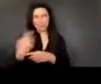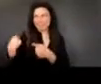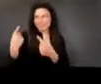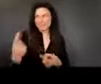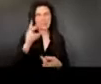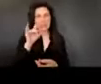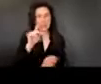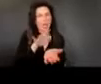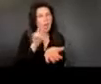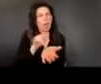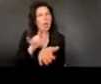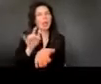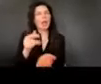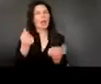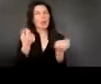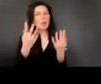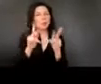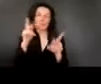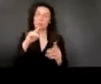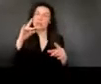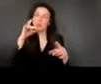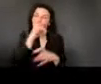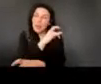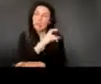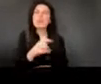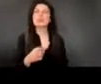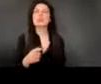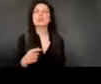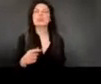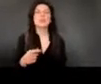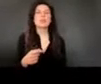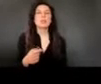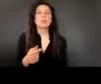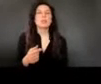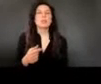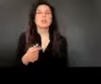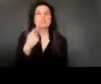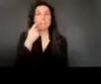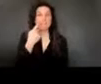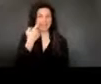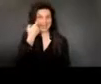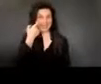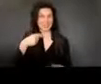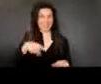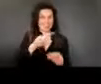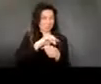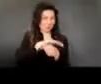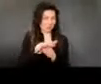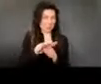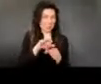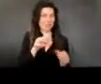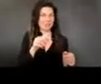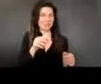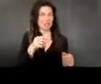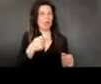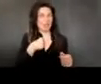But yeah, I was editing and extending this a bit as the pandemic was going on, so maybe it was informed by that